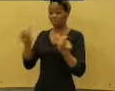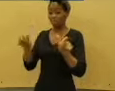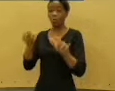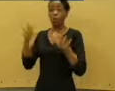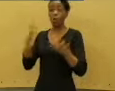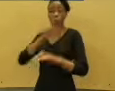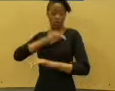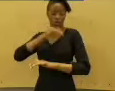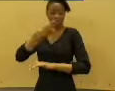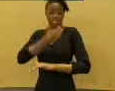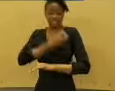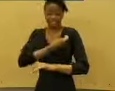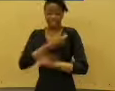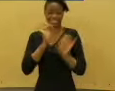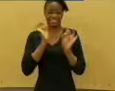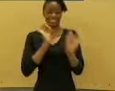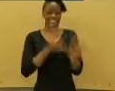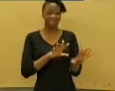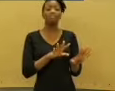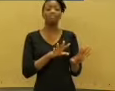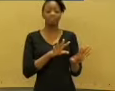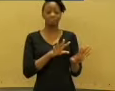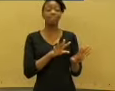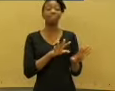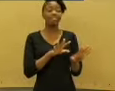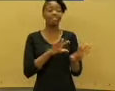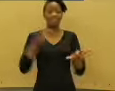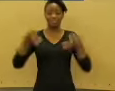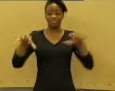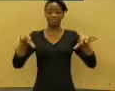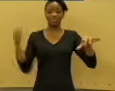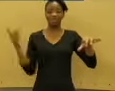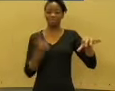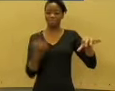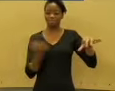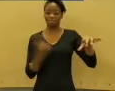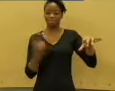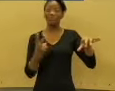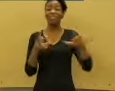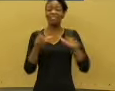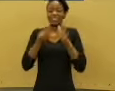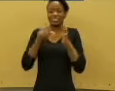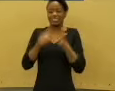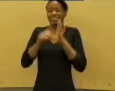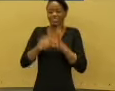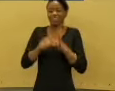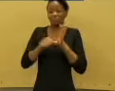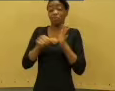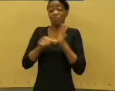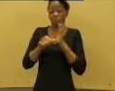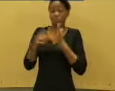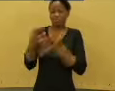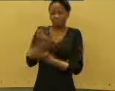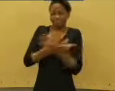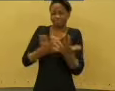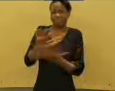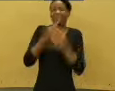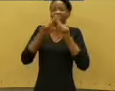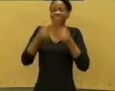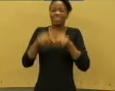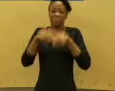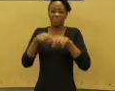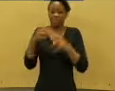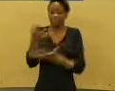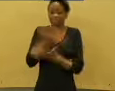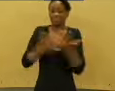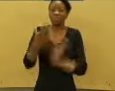transphobic in their spare time, in their life with people that they interact with on a one-to-one basis, and people who form part of an institution